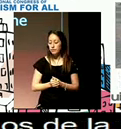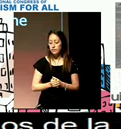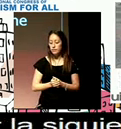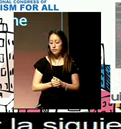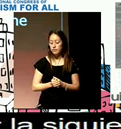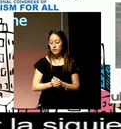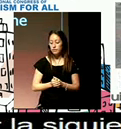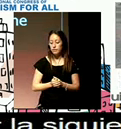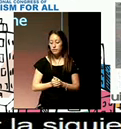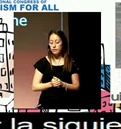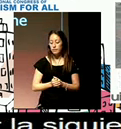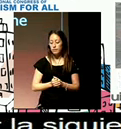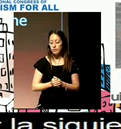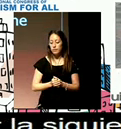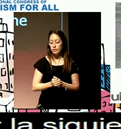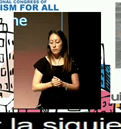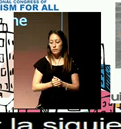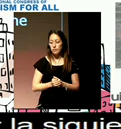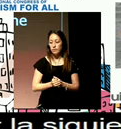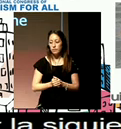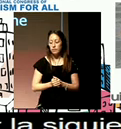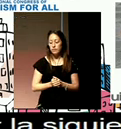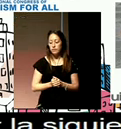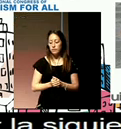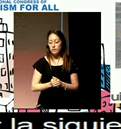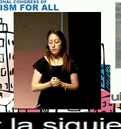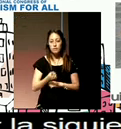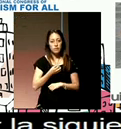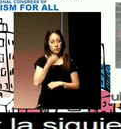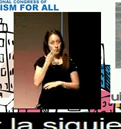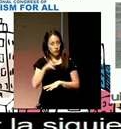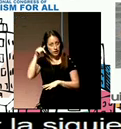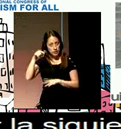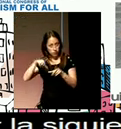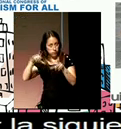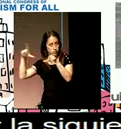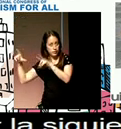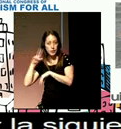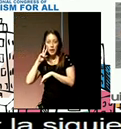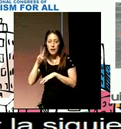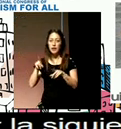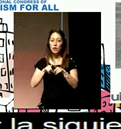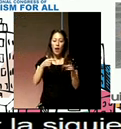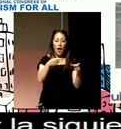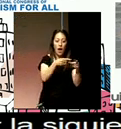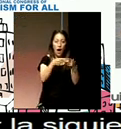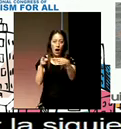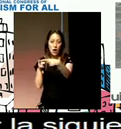Okay, so here you see the quadrangles that the university was built around, linked by these